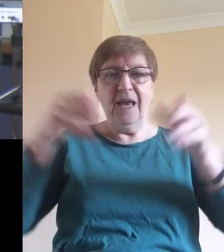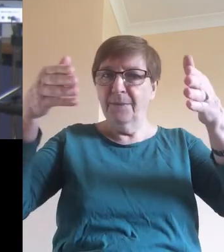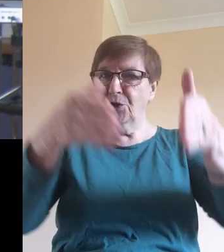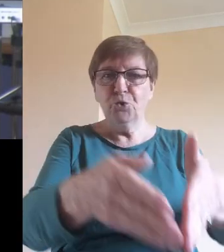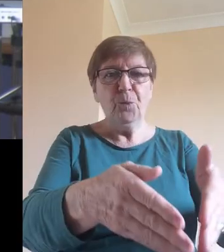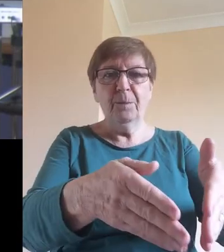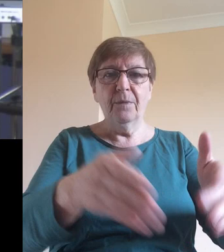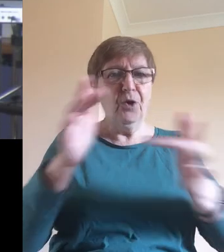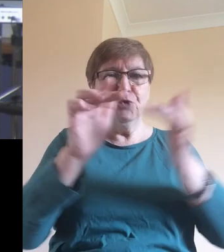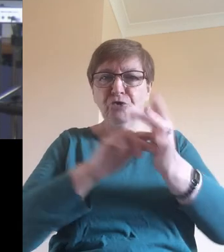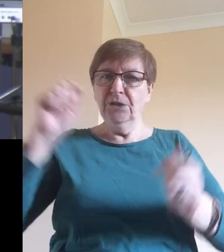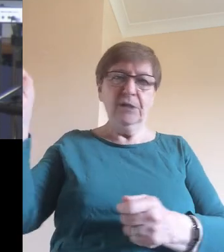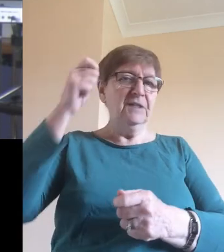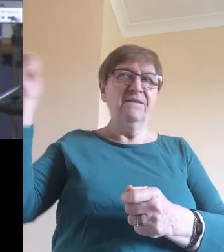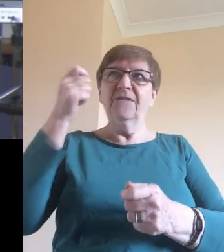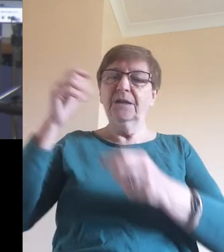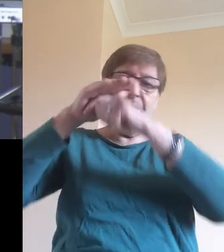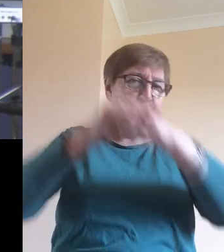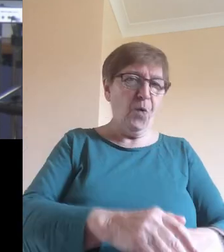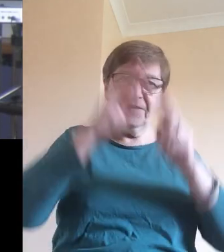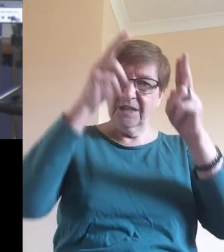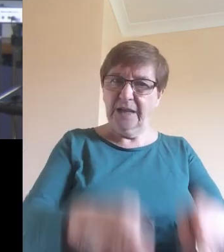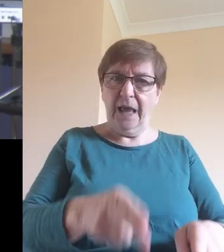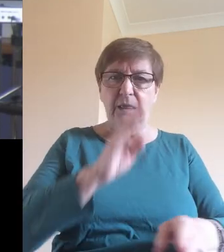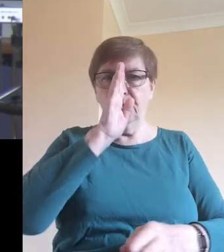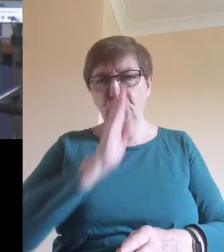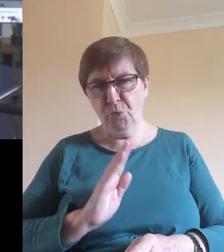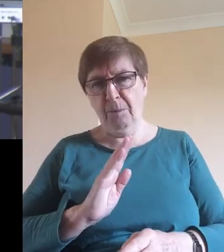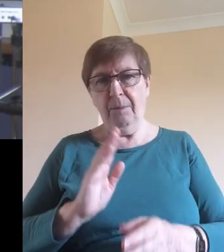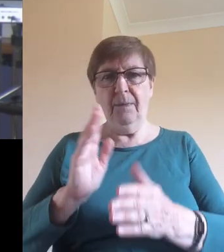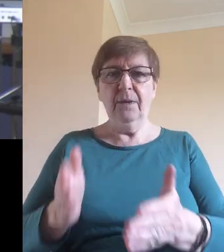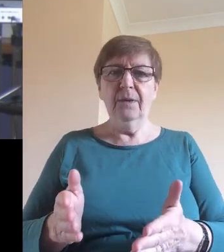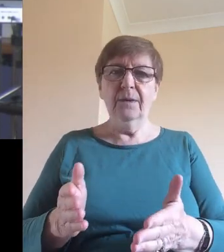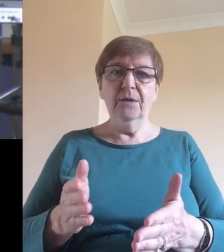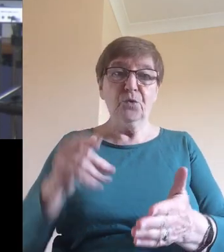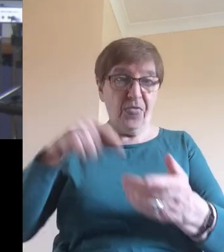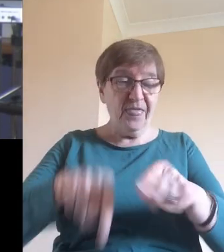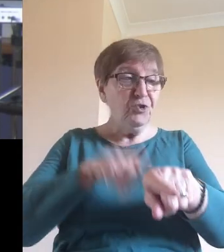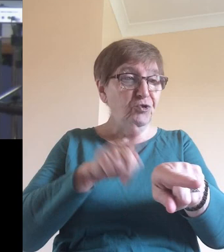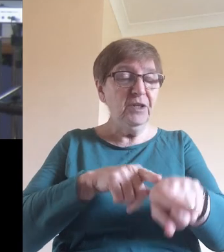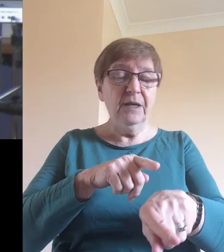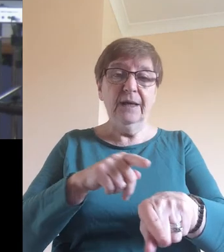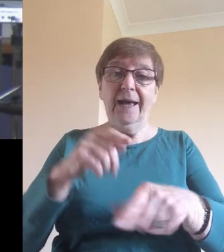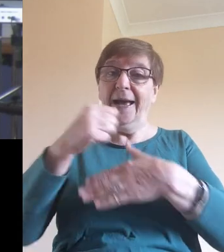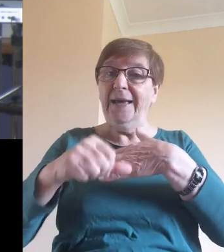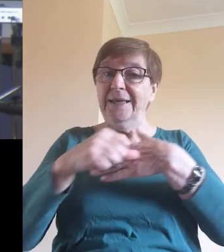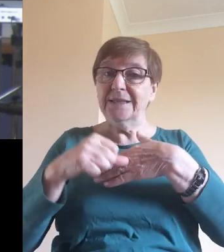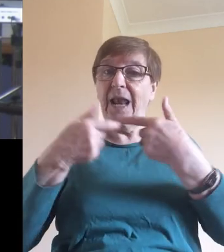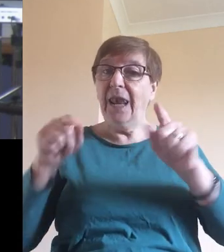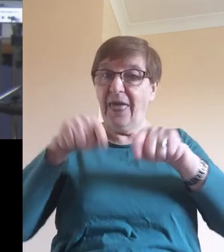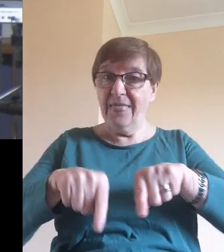And Jesus is victor over death, doom, and gloom. So this year at Easter, let this be our